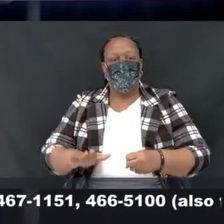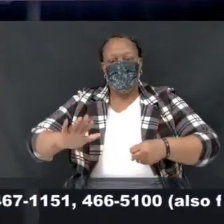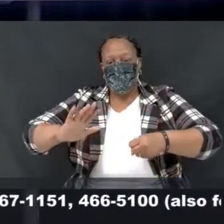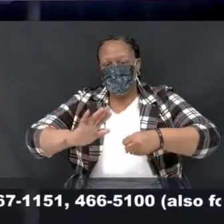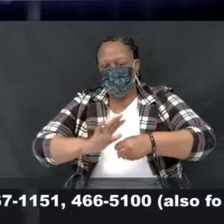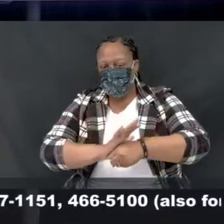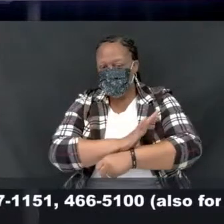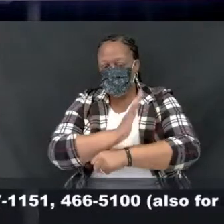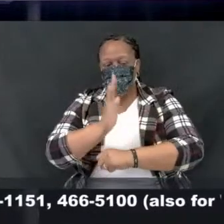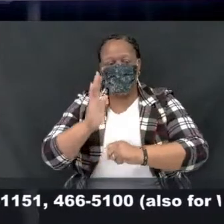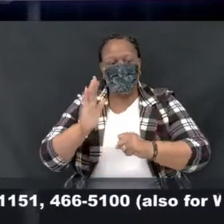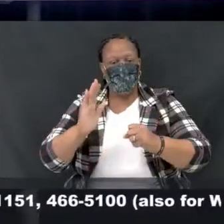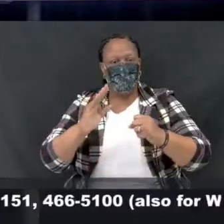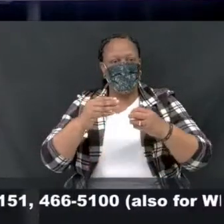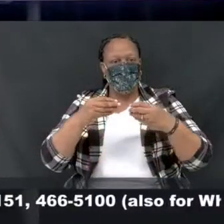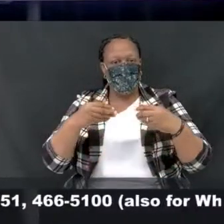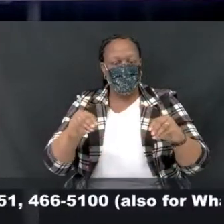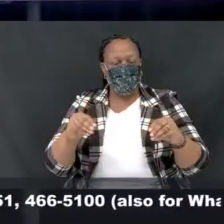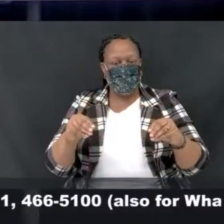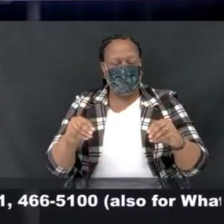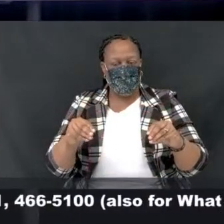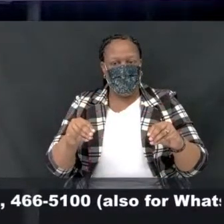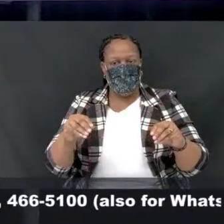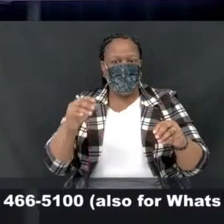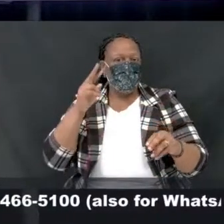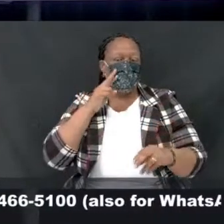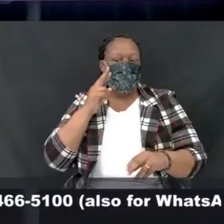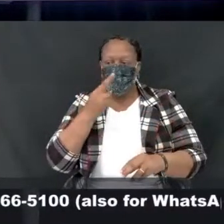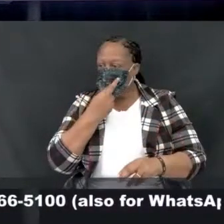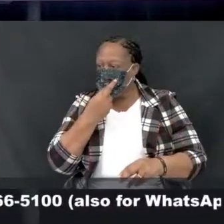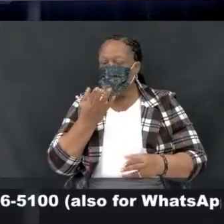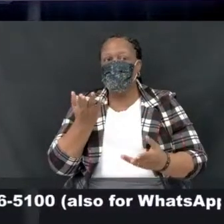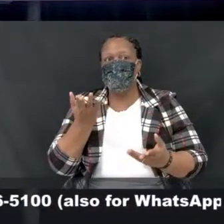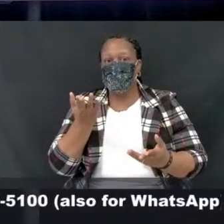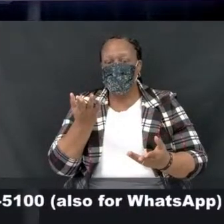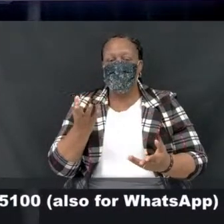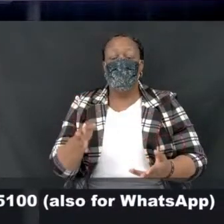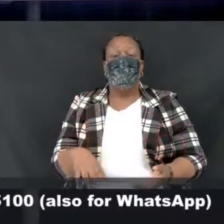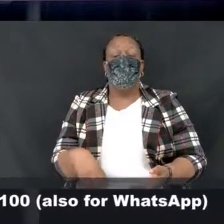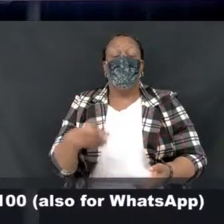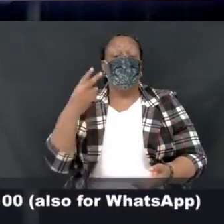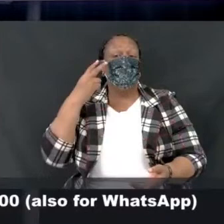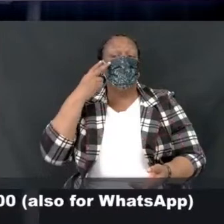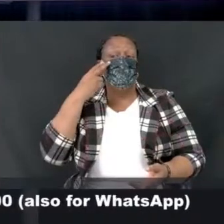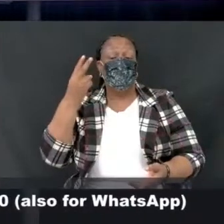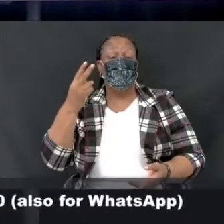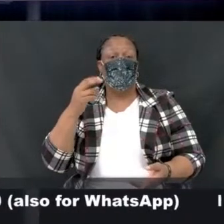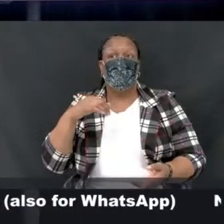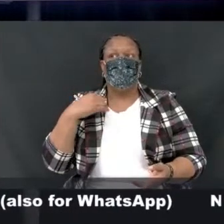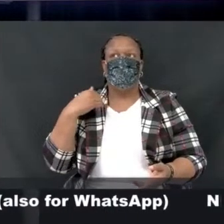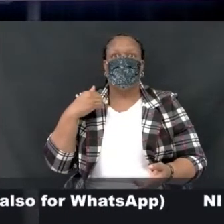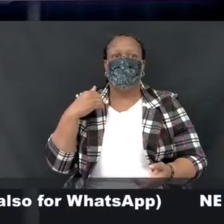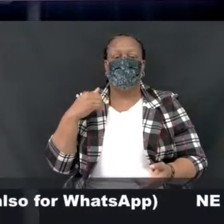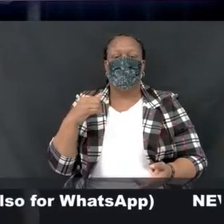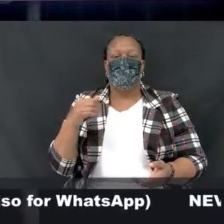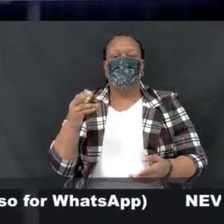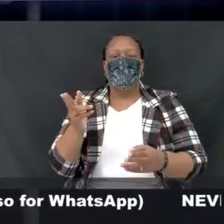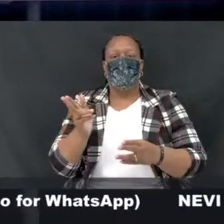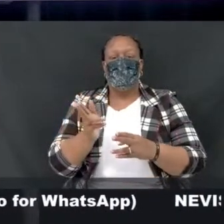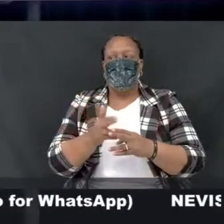criminal liability. Some of the basic risks that become more of a threat as